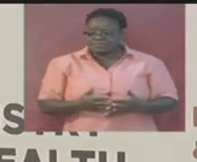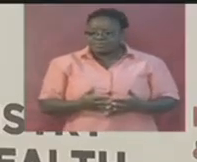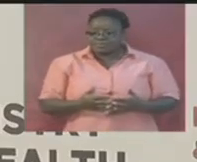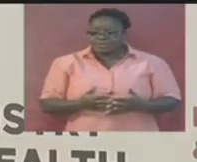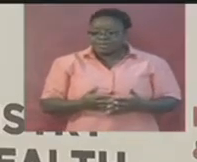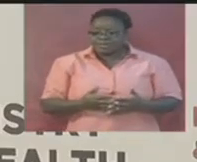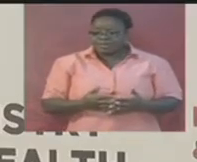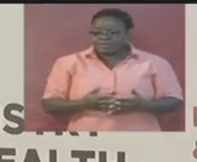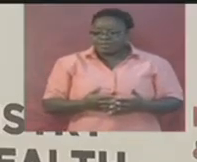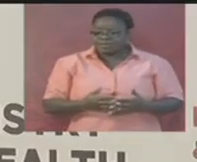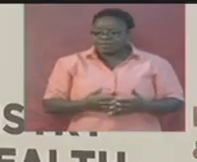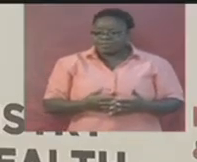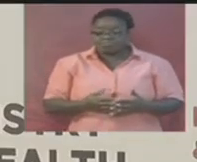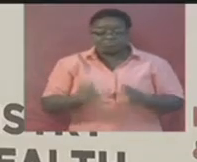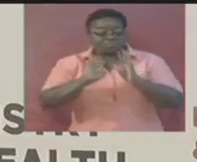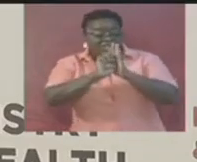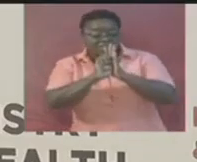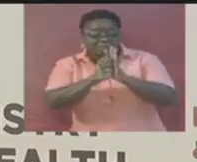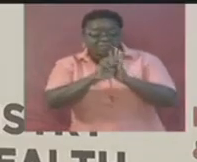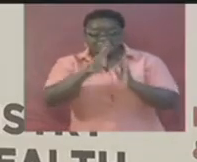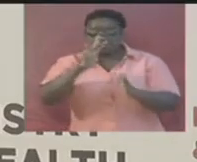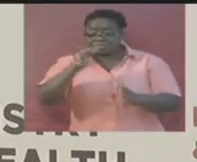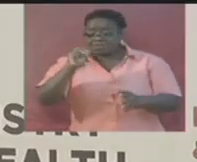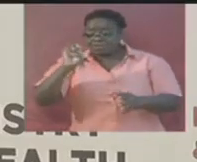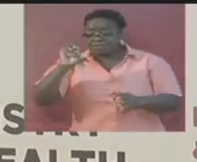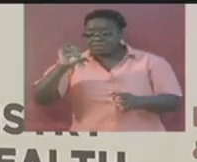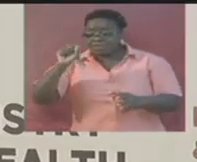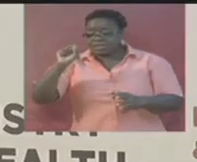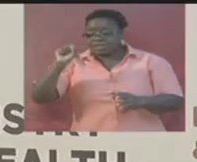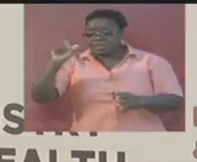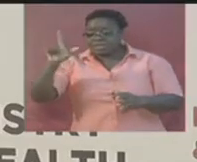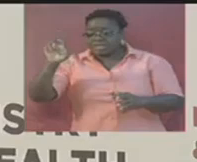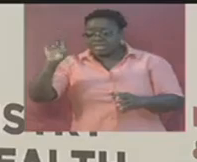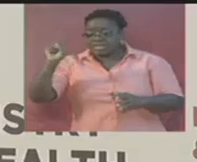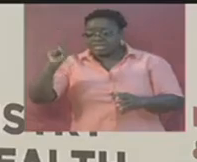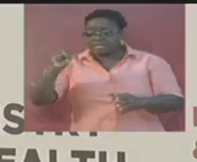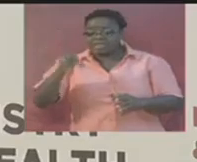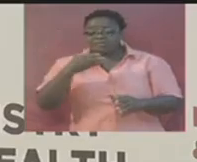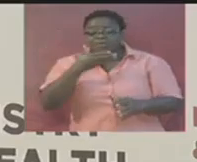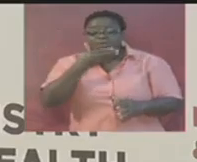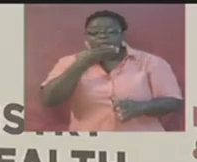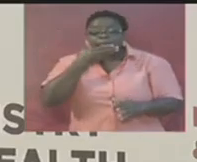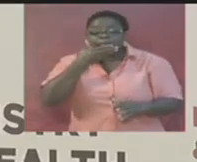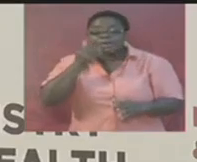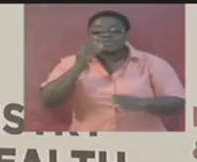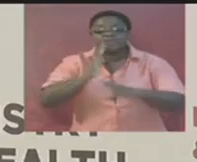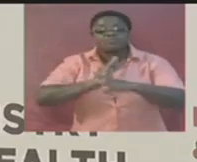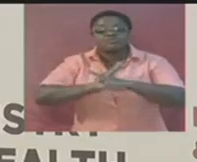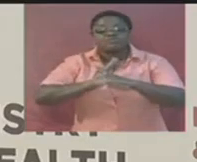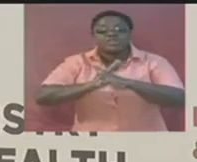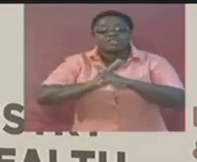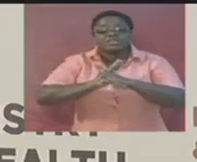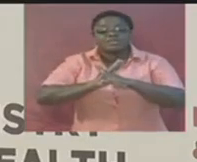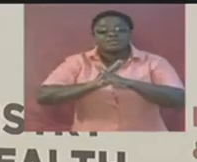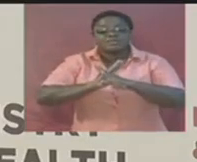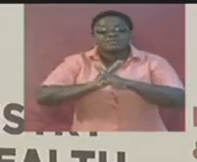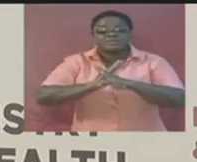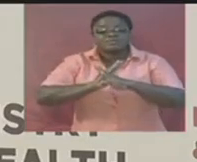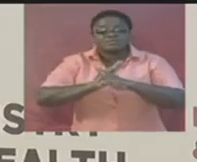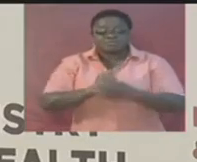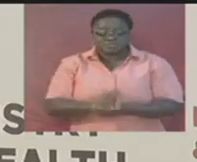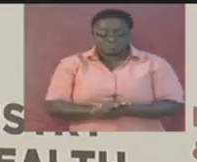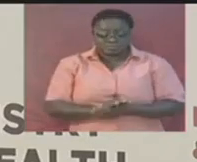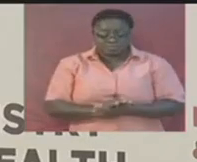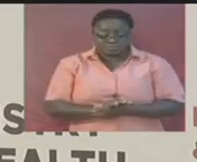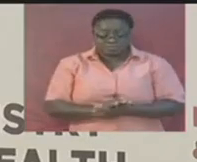past, something like measles, the vaccine actually gives you perhaps even better immunity than your immune system. So that